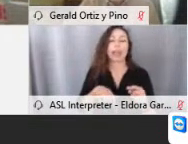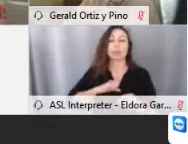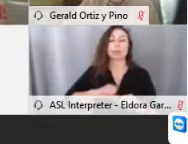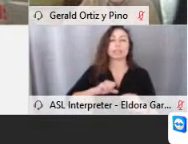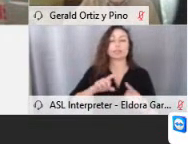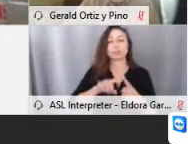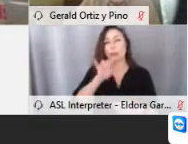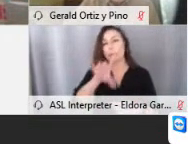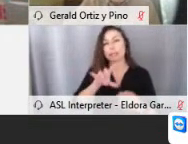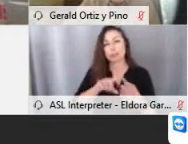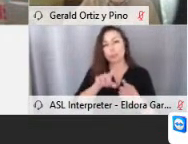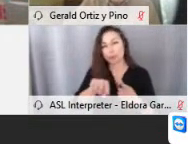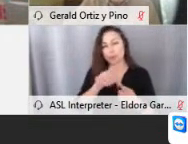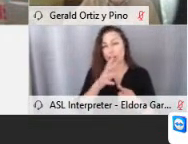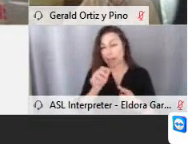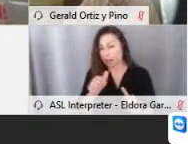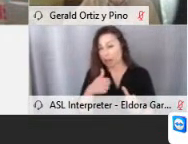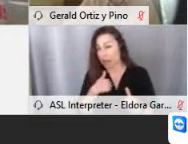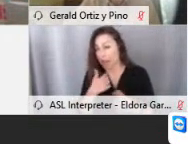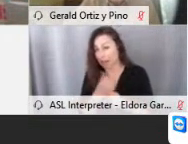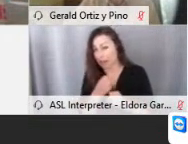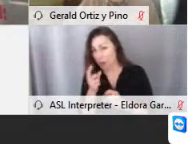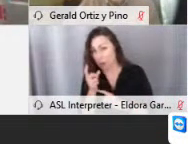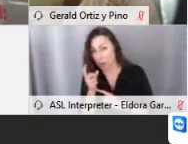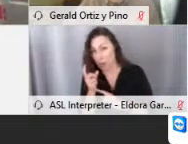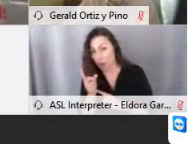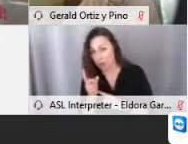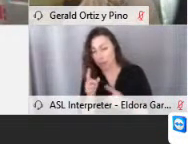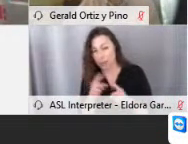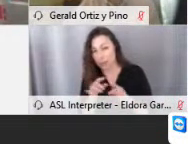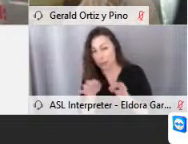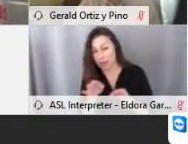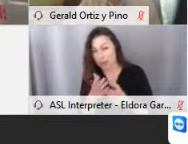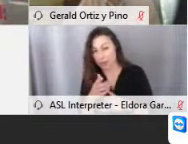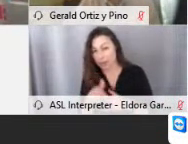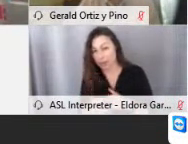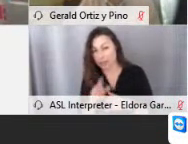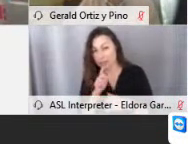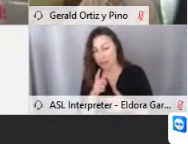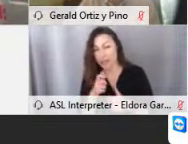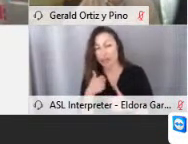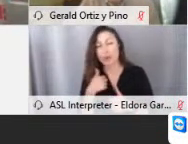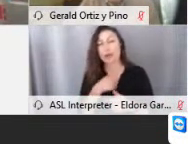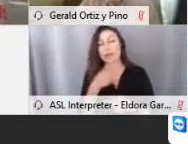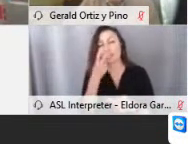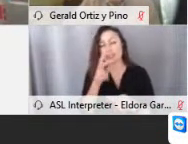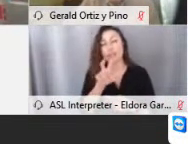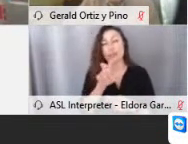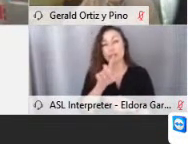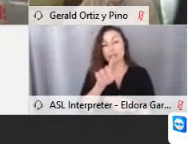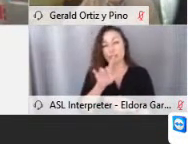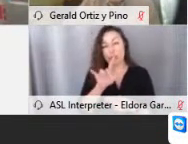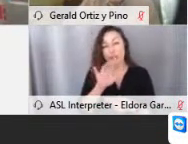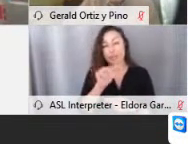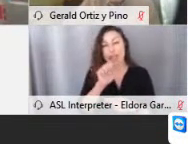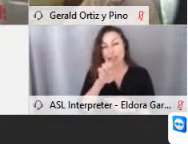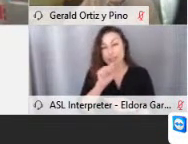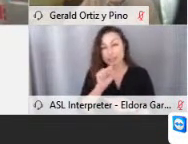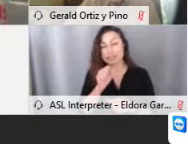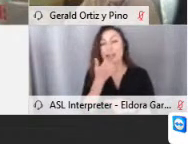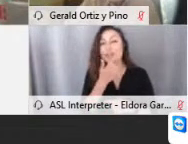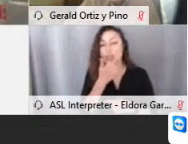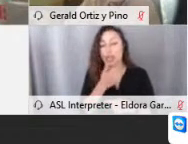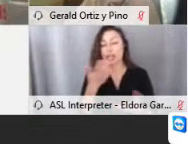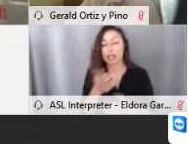you, and can I have 1 more minute, Mr. Chair, just to walk through this quickly? We have seen 325 cases a day in